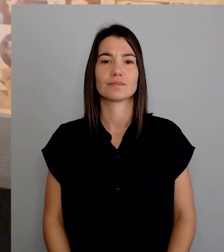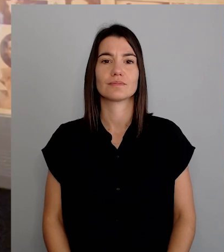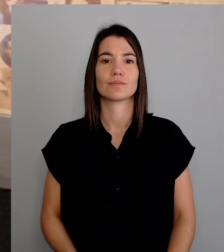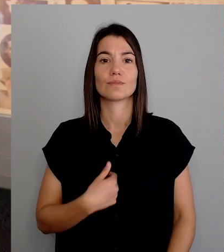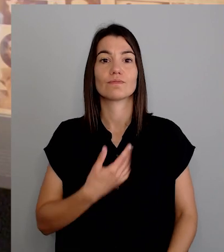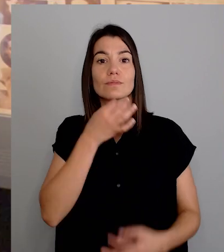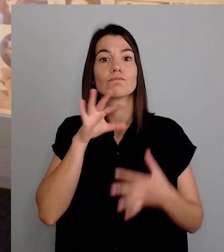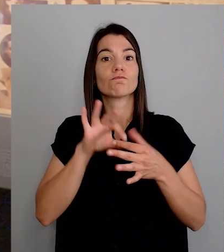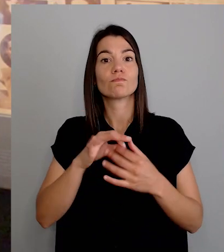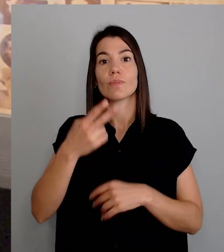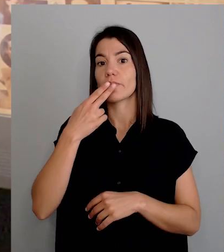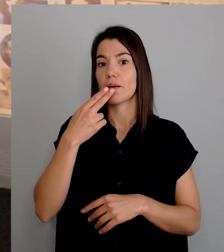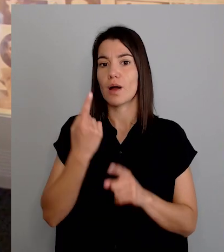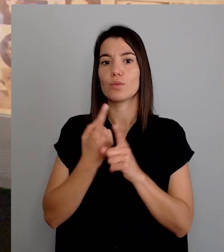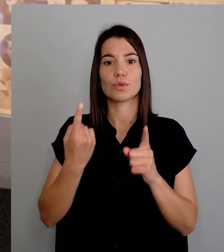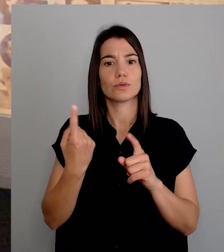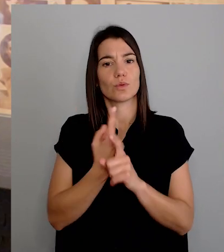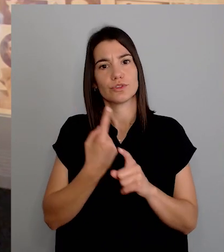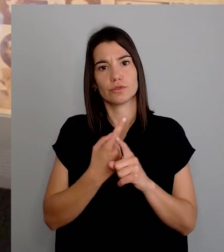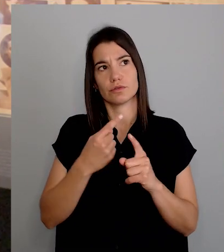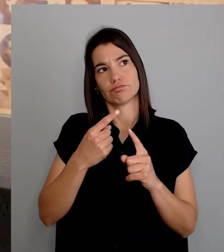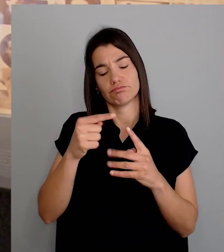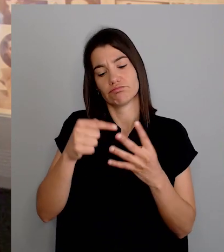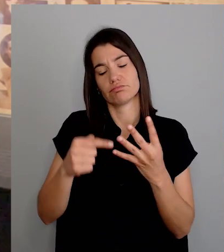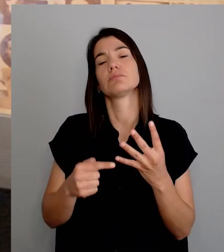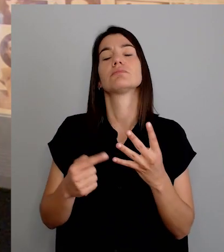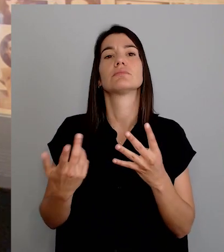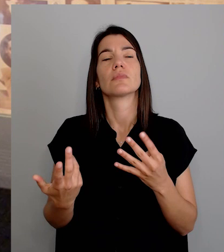I'm going to about tobacco for four reasons.